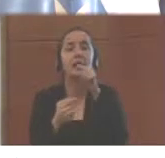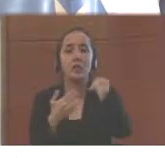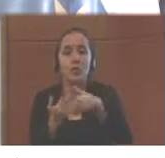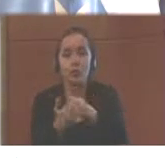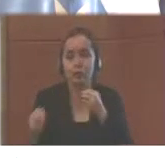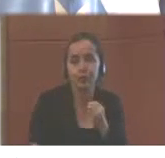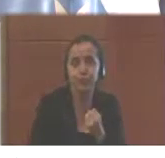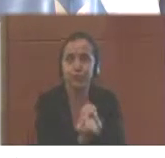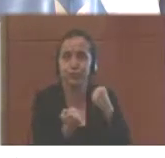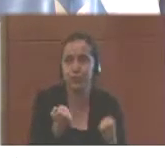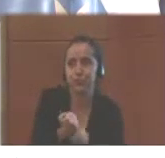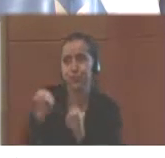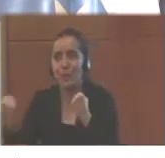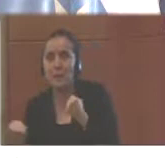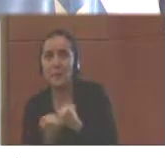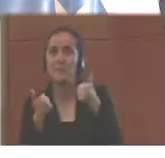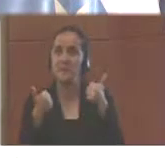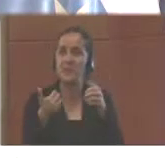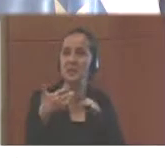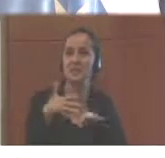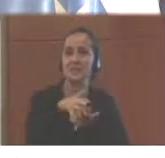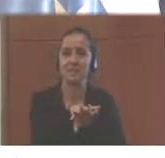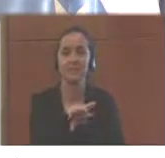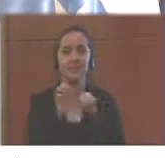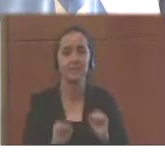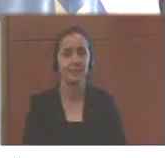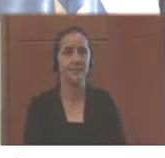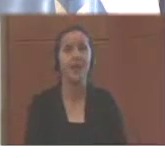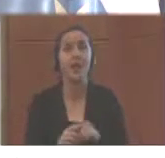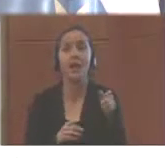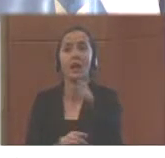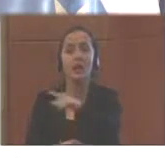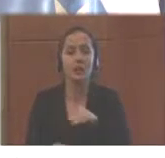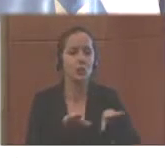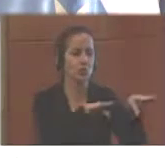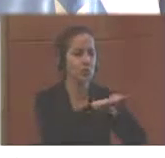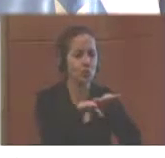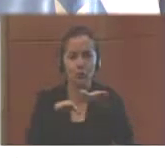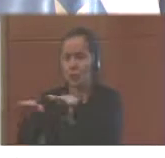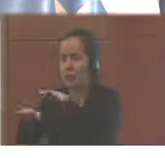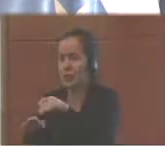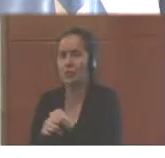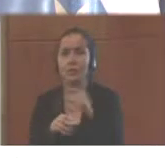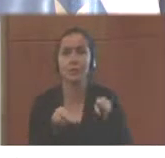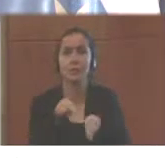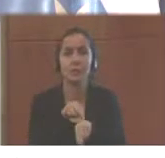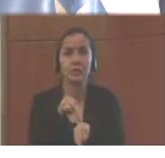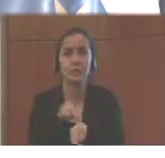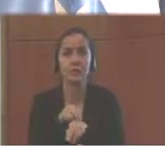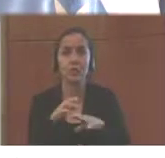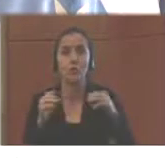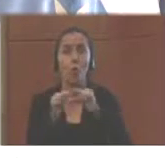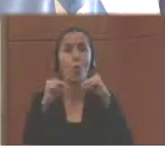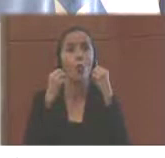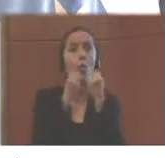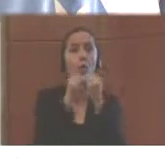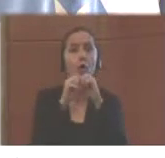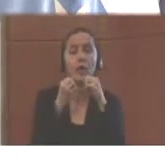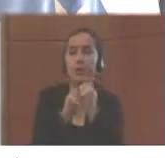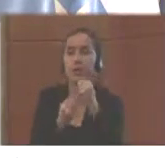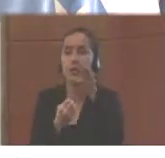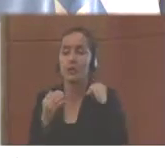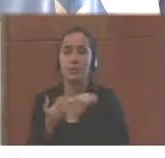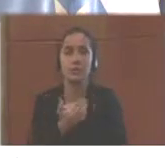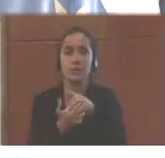Mercosur, thus opening up the potential of this integration process. National coordinations of REU are carried